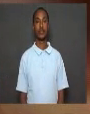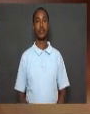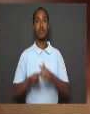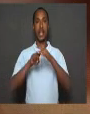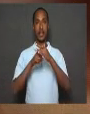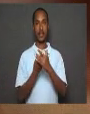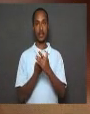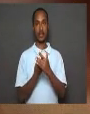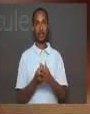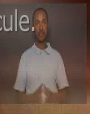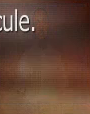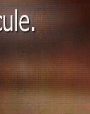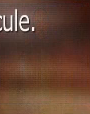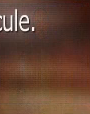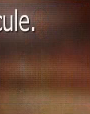Begin.